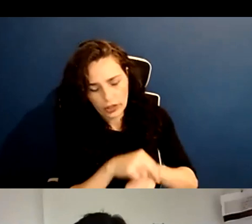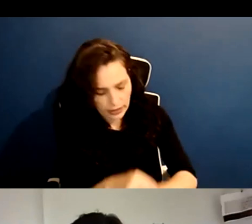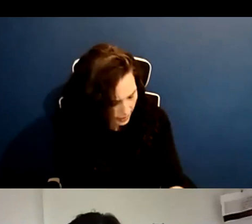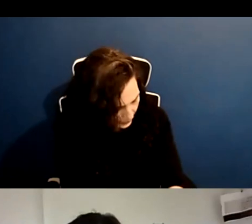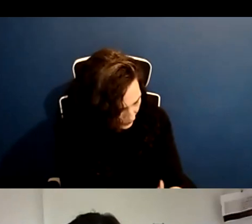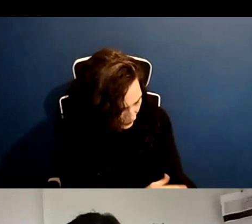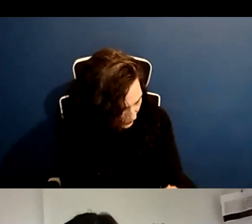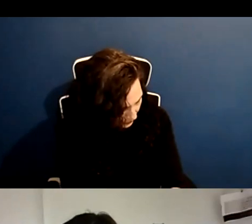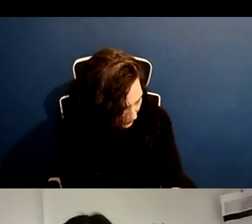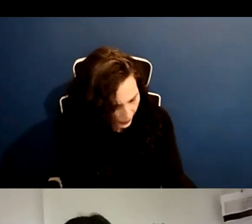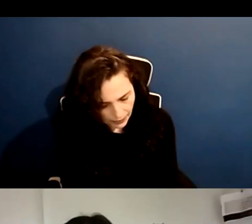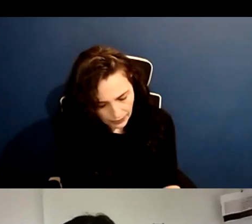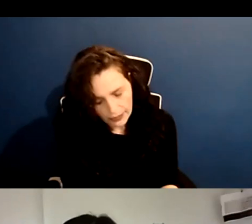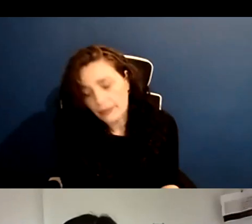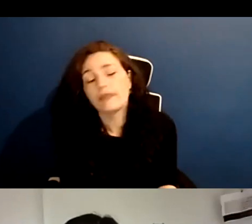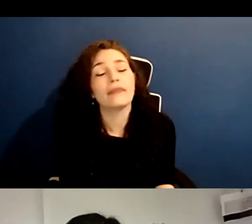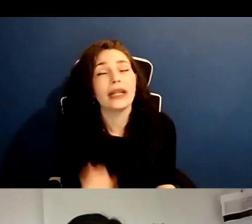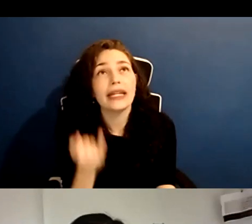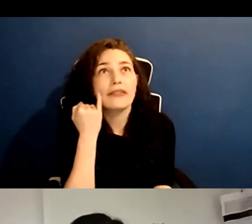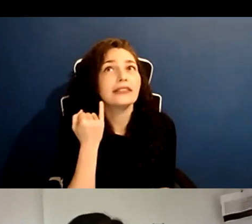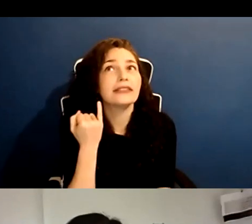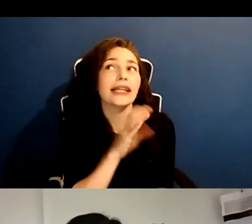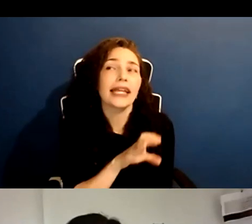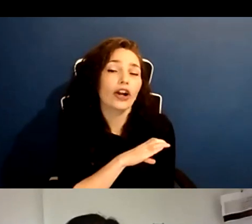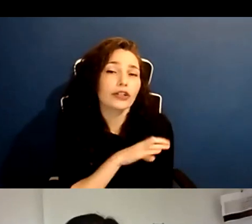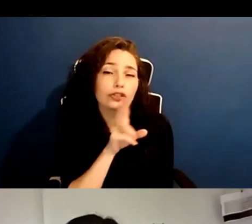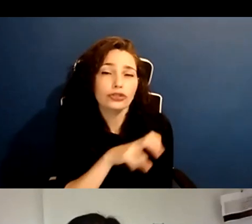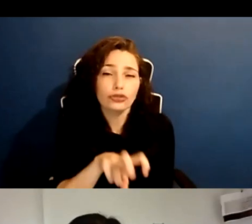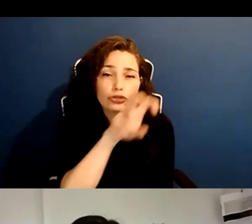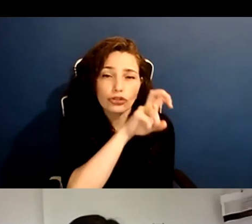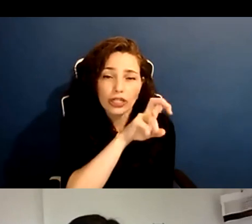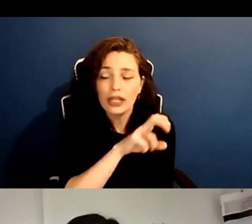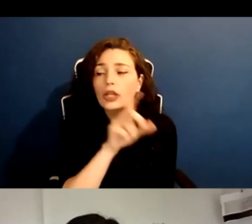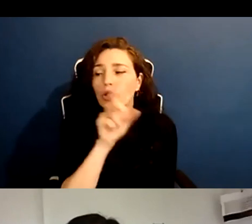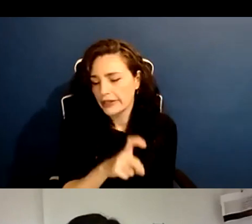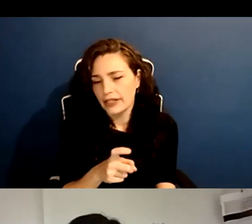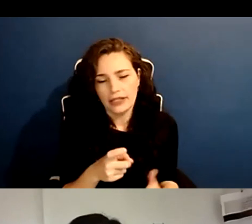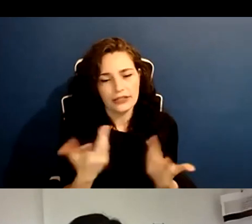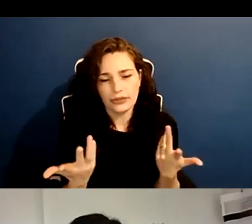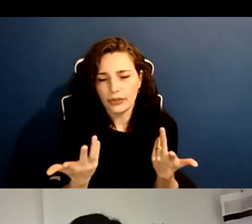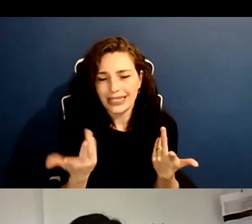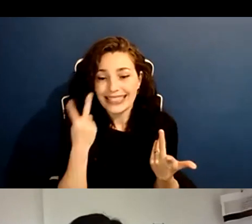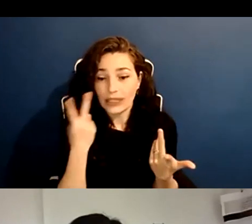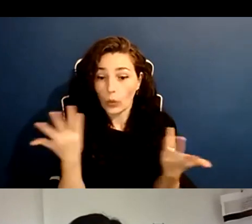this character's journey, then yeah, you've just gotta go with what you have at the time, extrapolate from that,